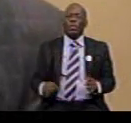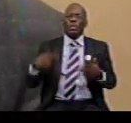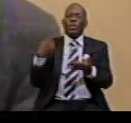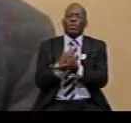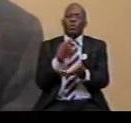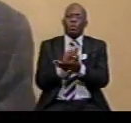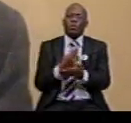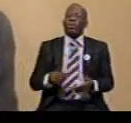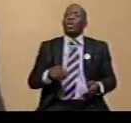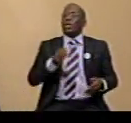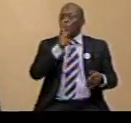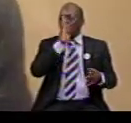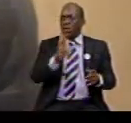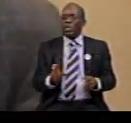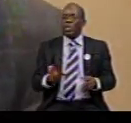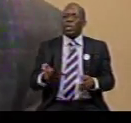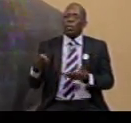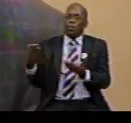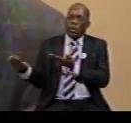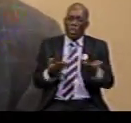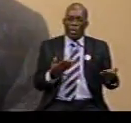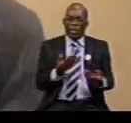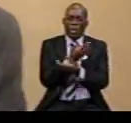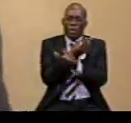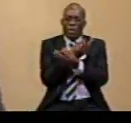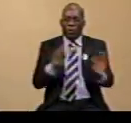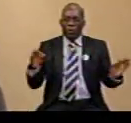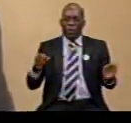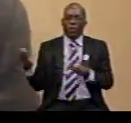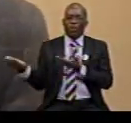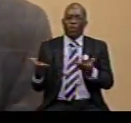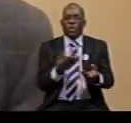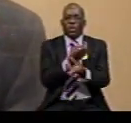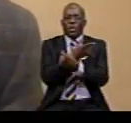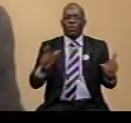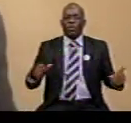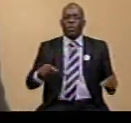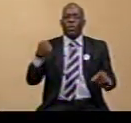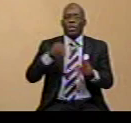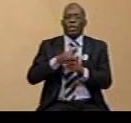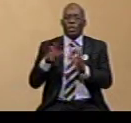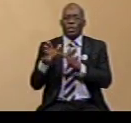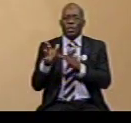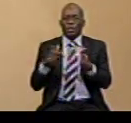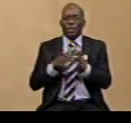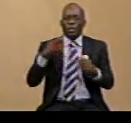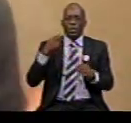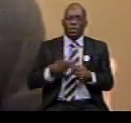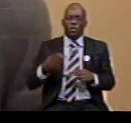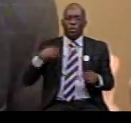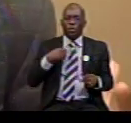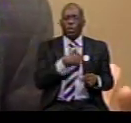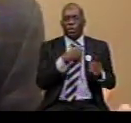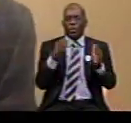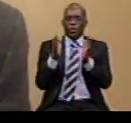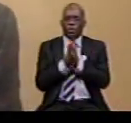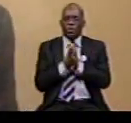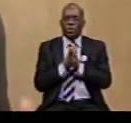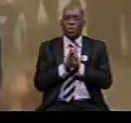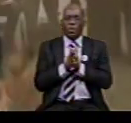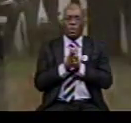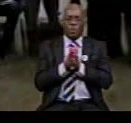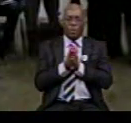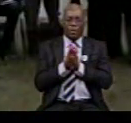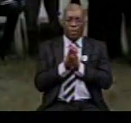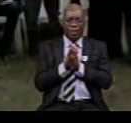Let the gospel bring liberation. In the name of Jesus. In Jesus' name we pray. Jesus taught us how to